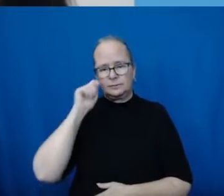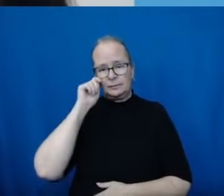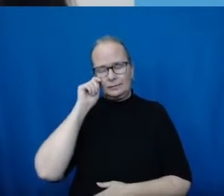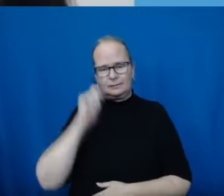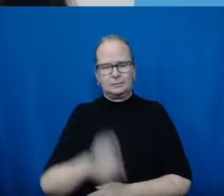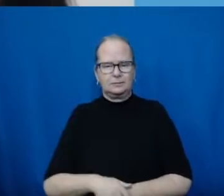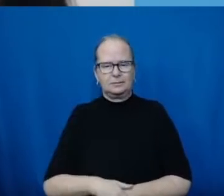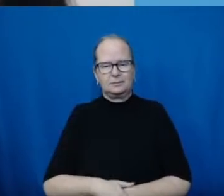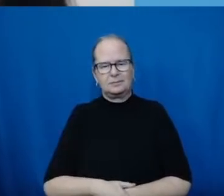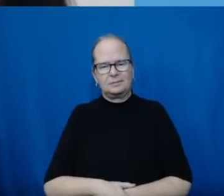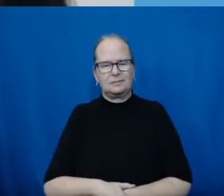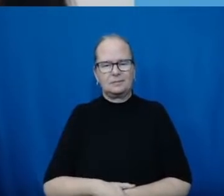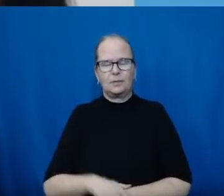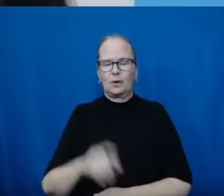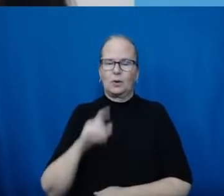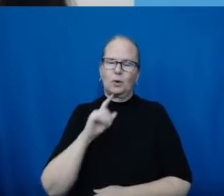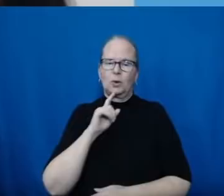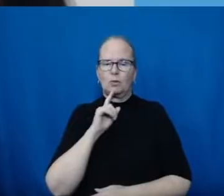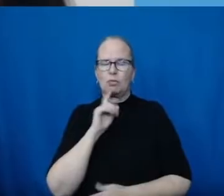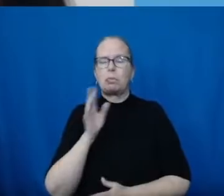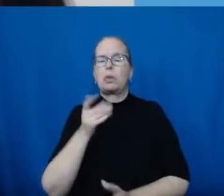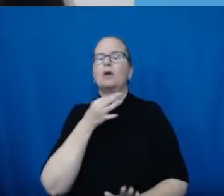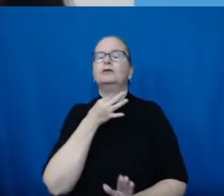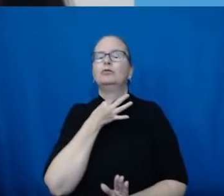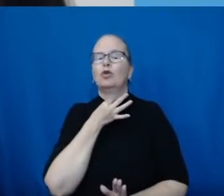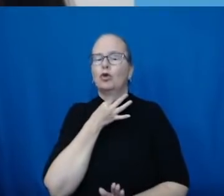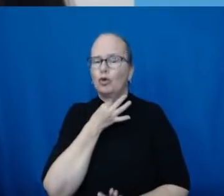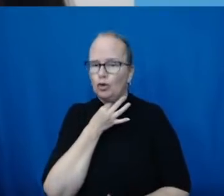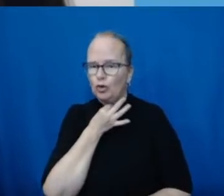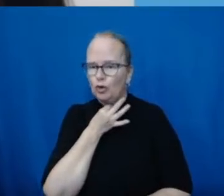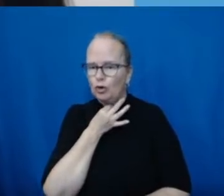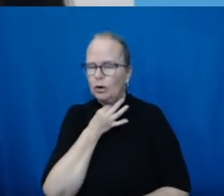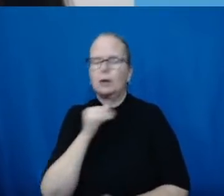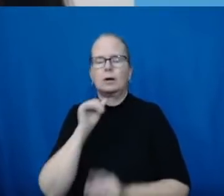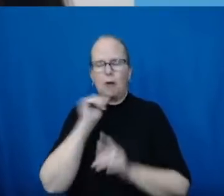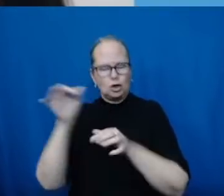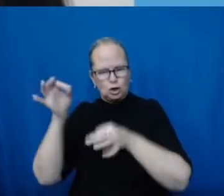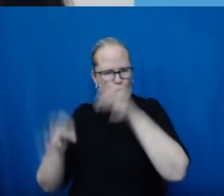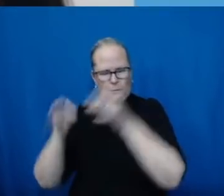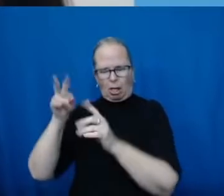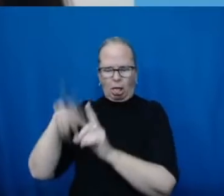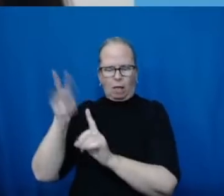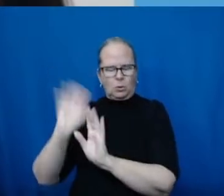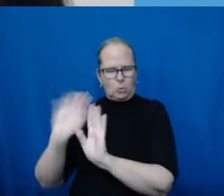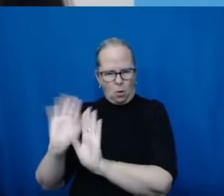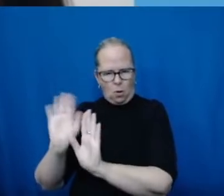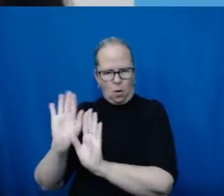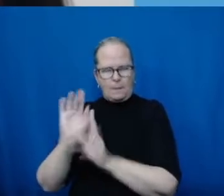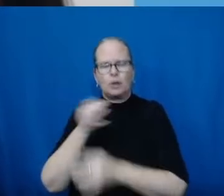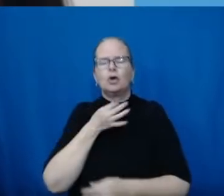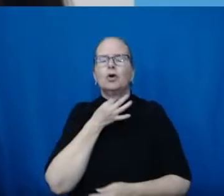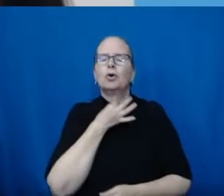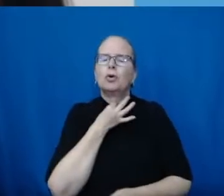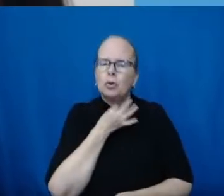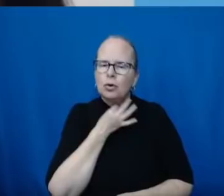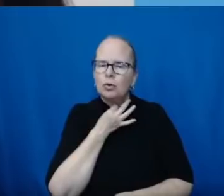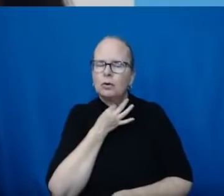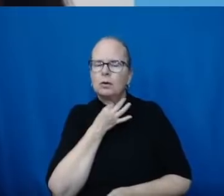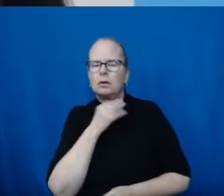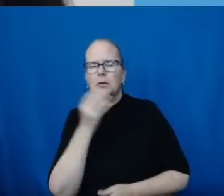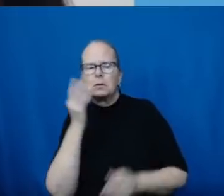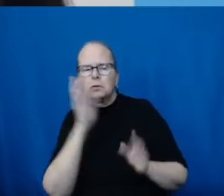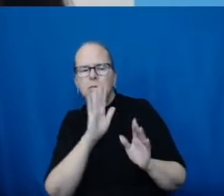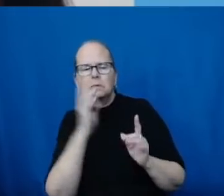be judgmental about their reasons and be very open and just understand why they're hesitant. And sometimes people have